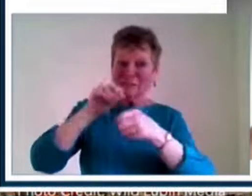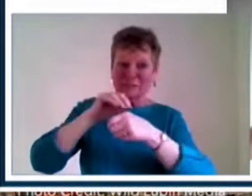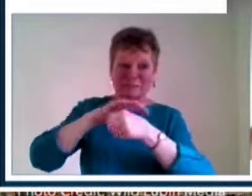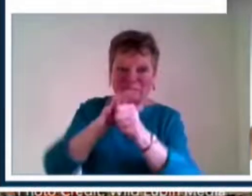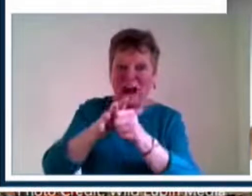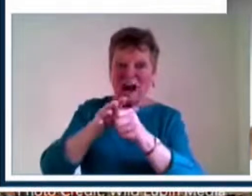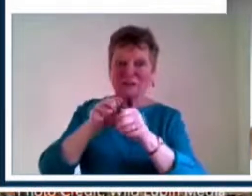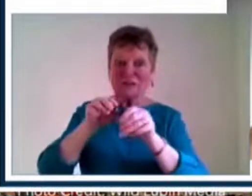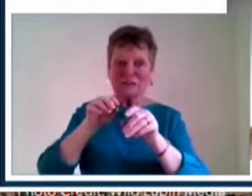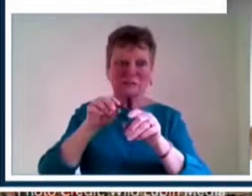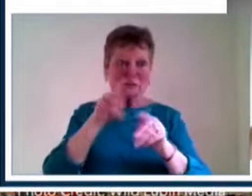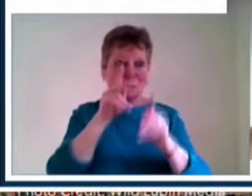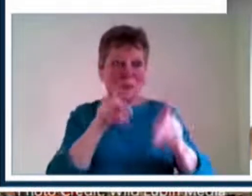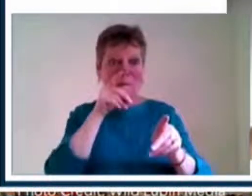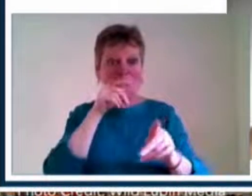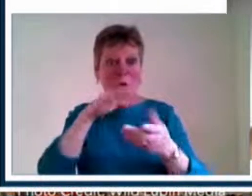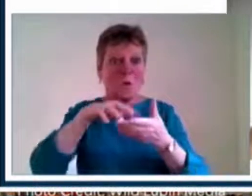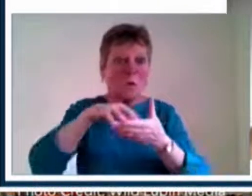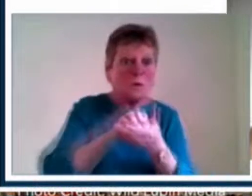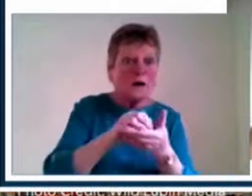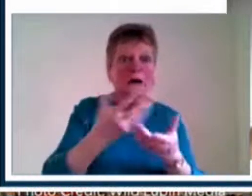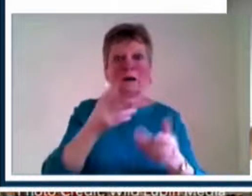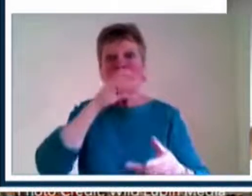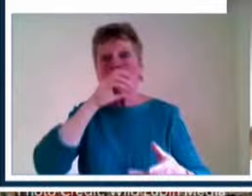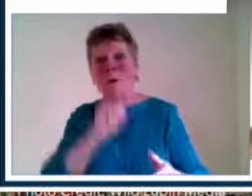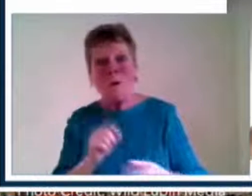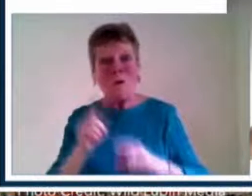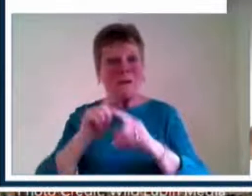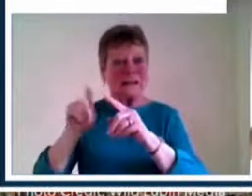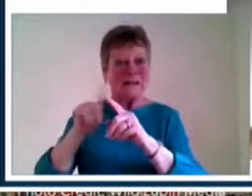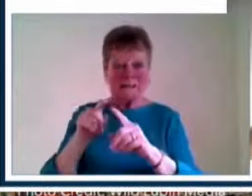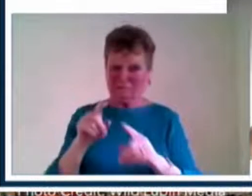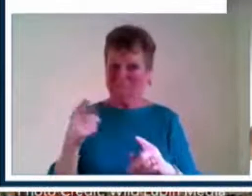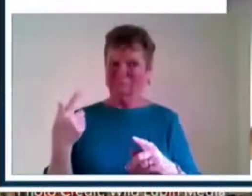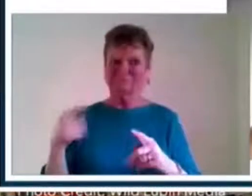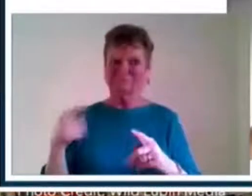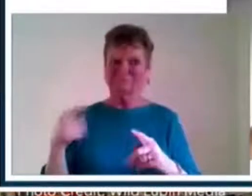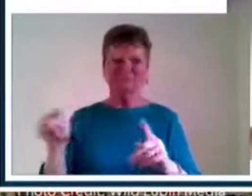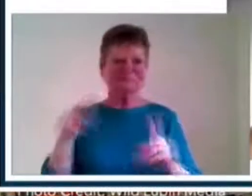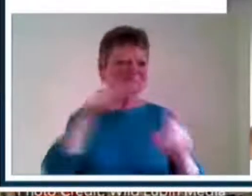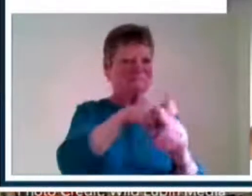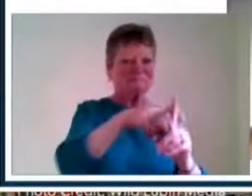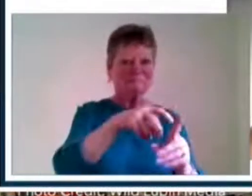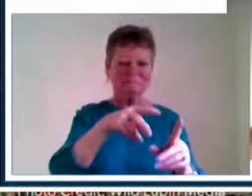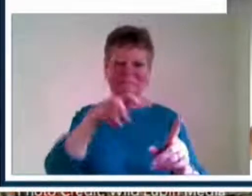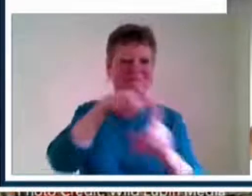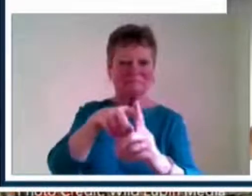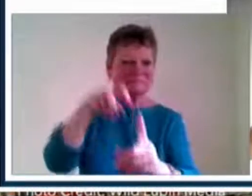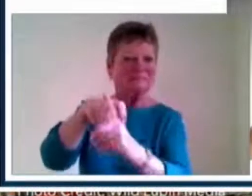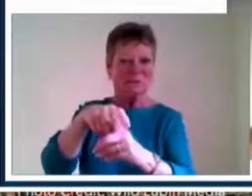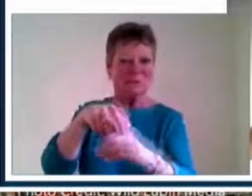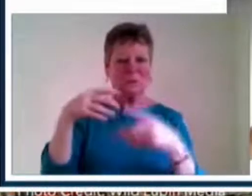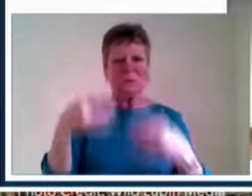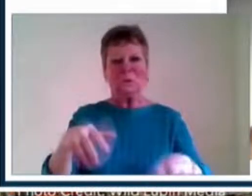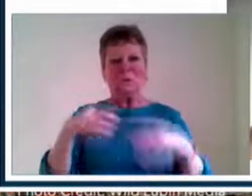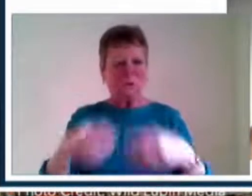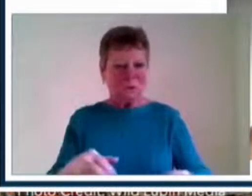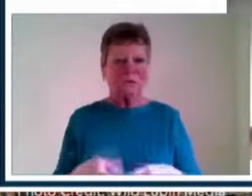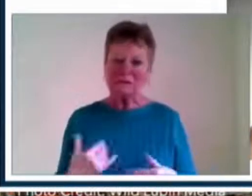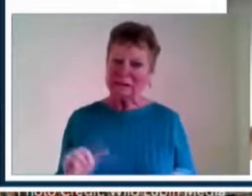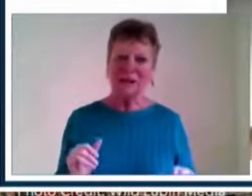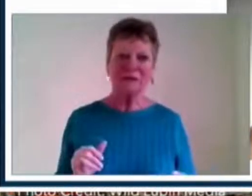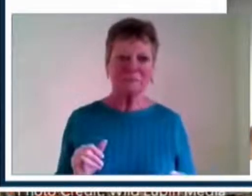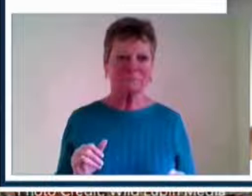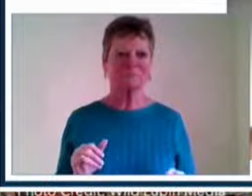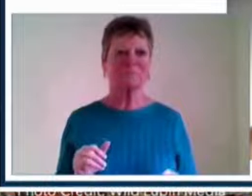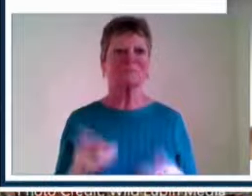impacts on more vulnerable Nova Scotians, and the impacts on the health system continue to be very significant. That's why